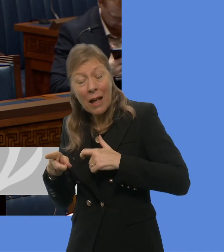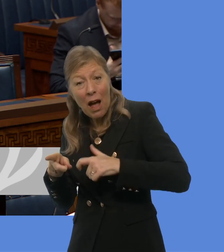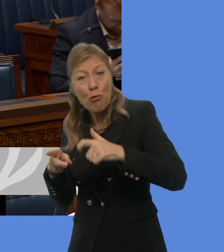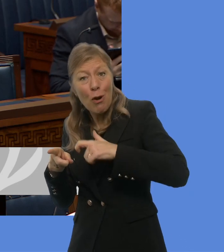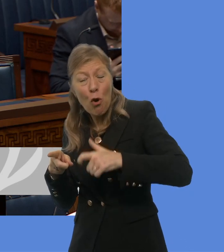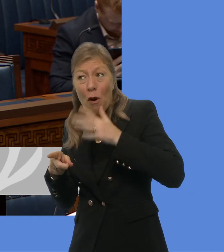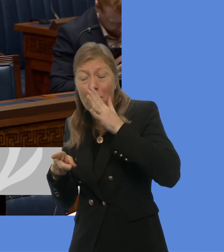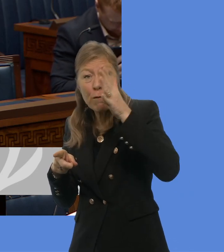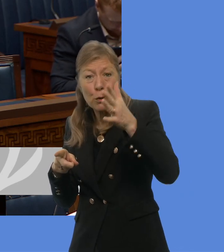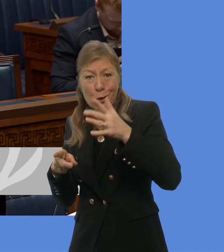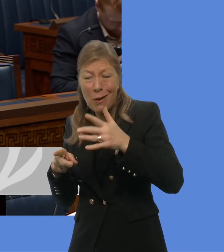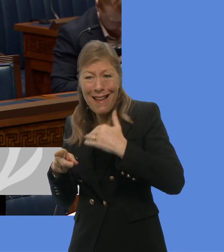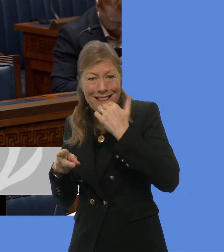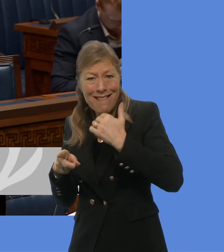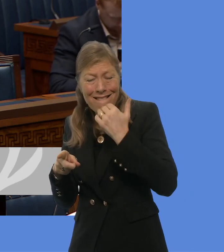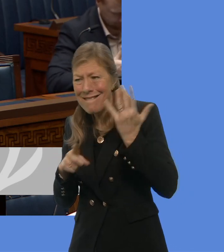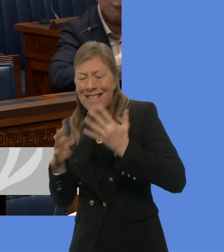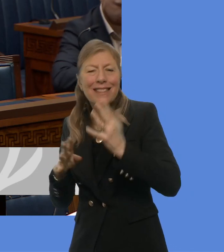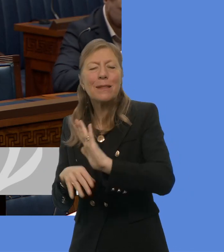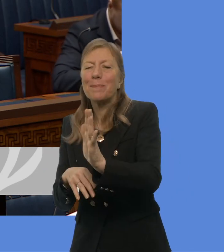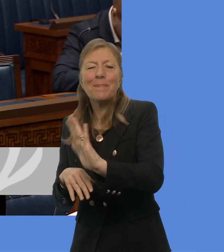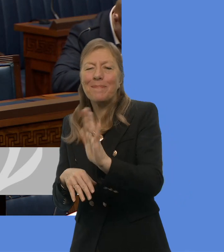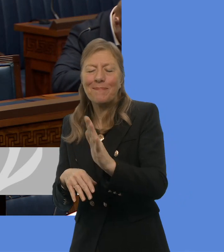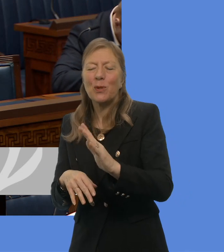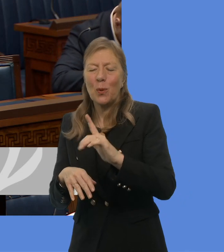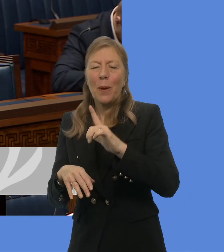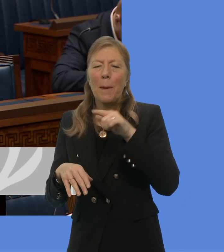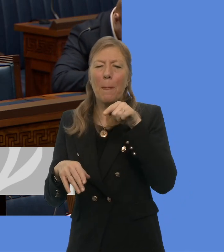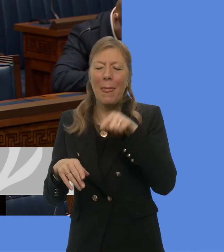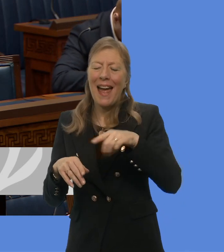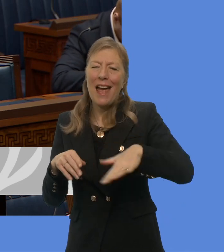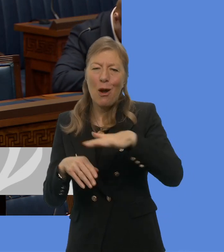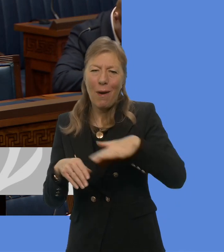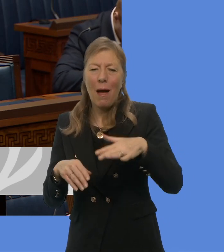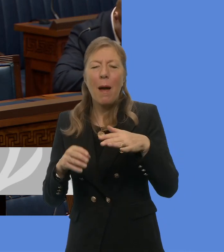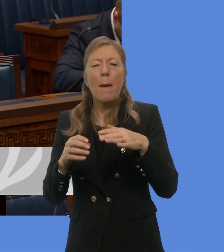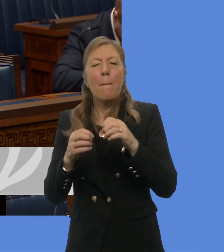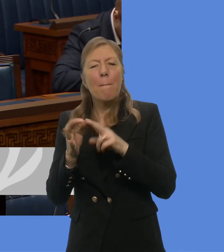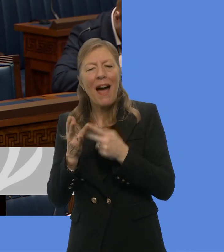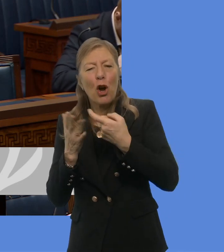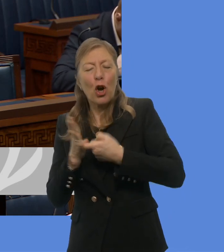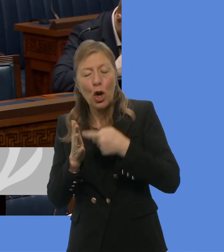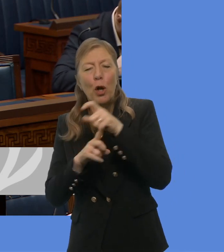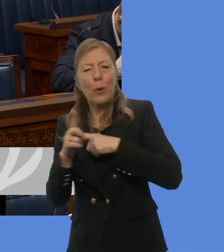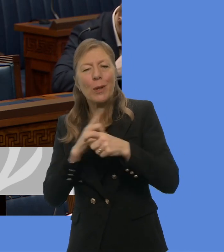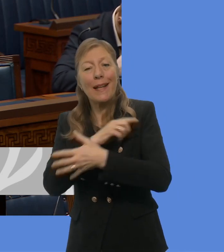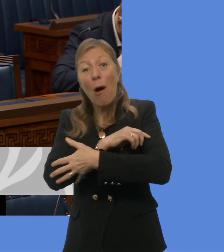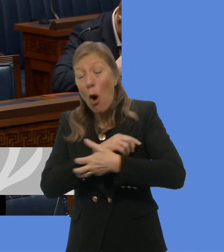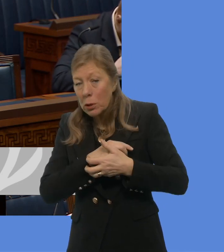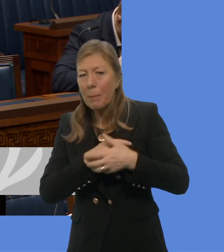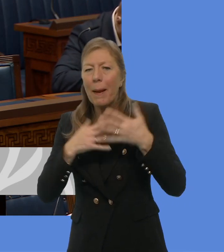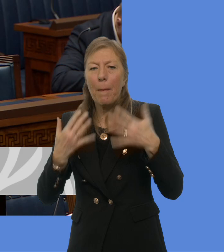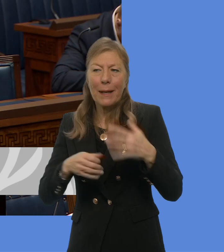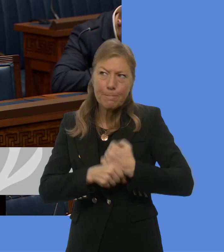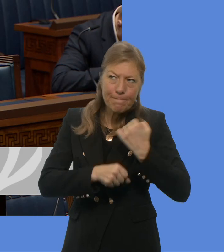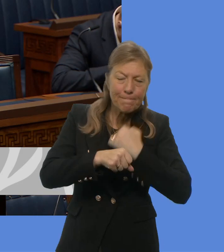physical reconfiguration of that area within Bangor Community Hospital. As the member will know, to